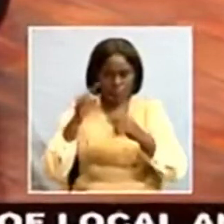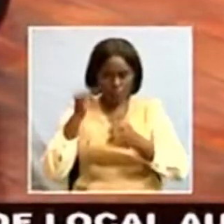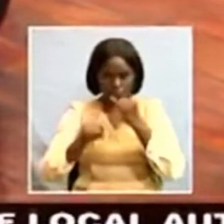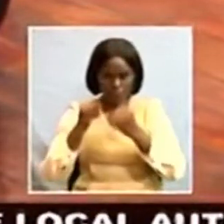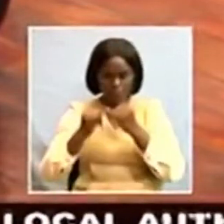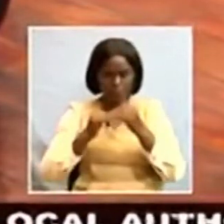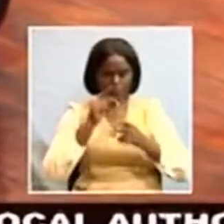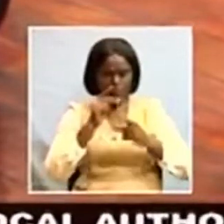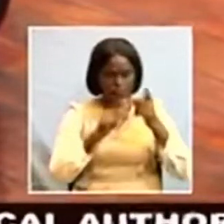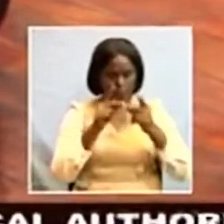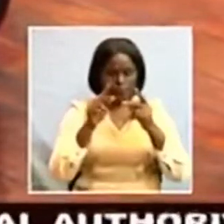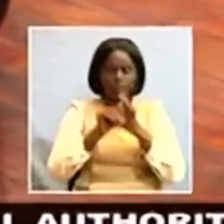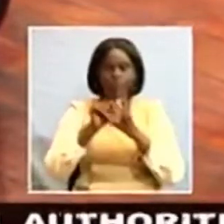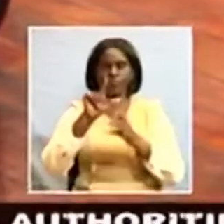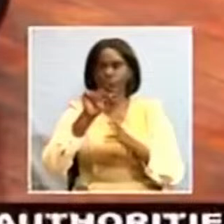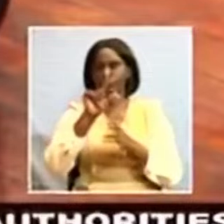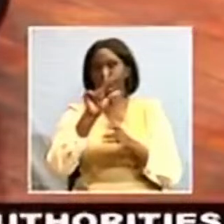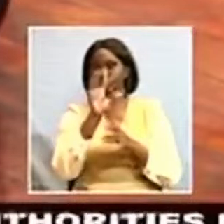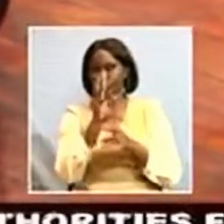process in 2026.